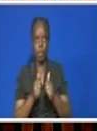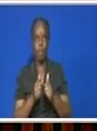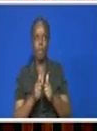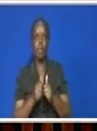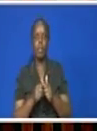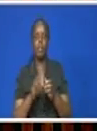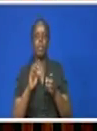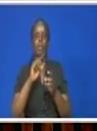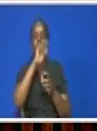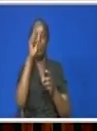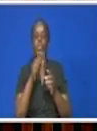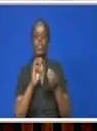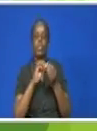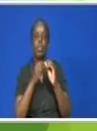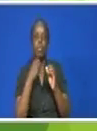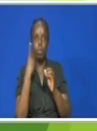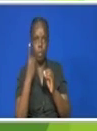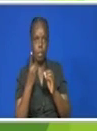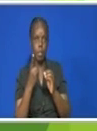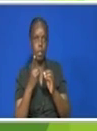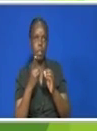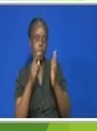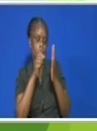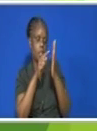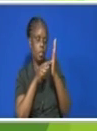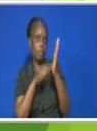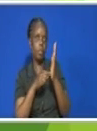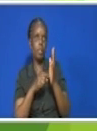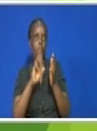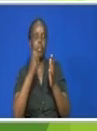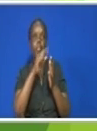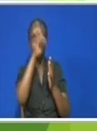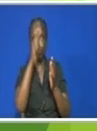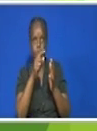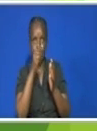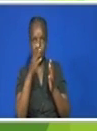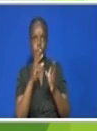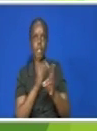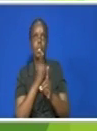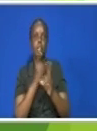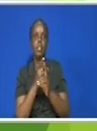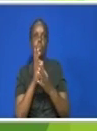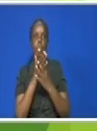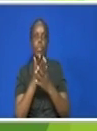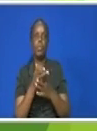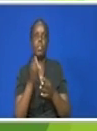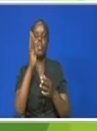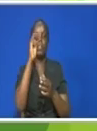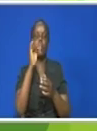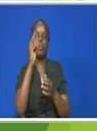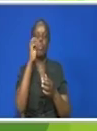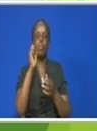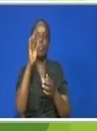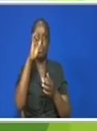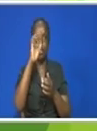The questions are the following that we are going to handle today. The first one, differentiate between a